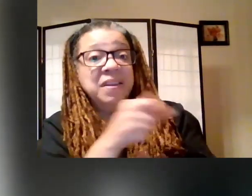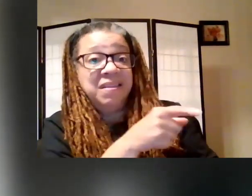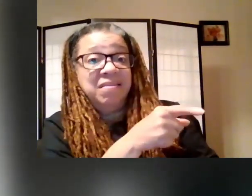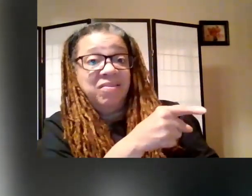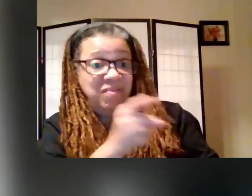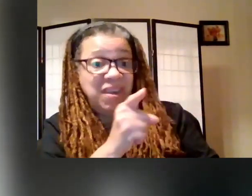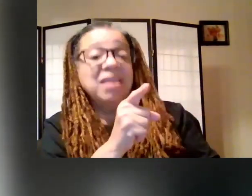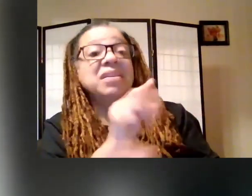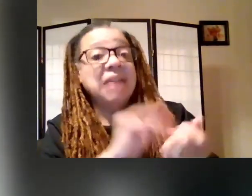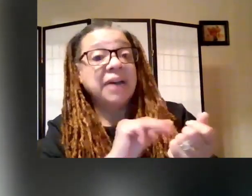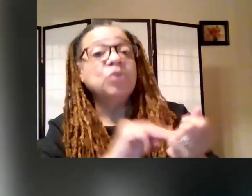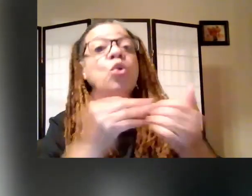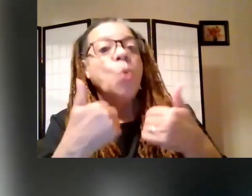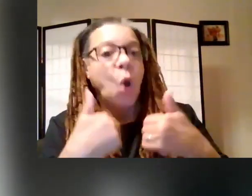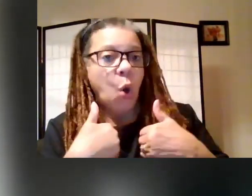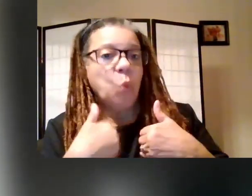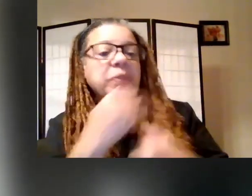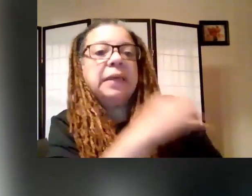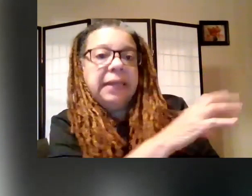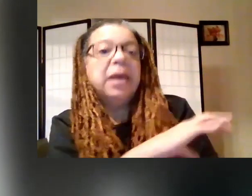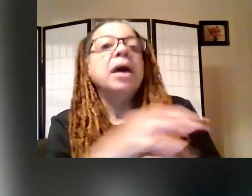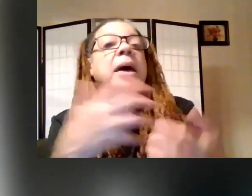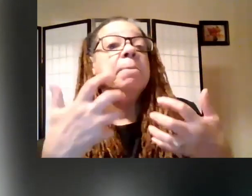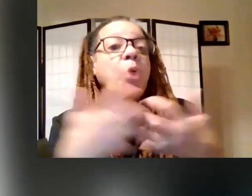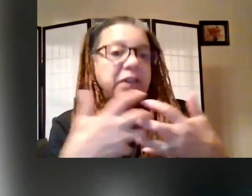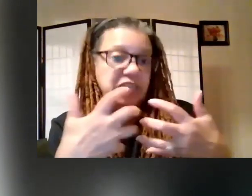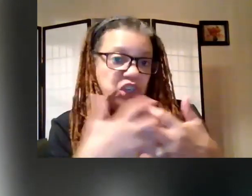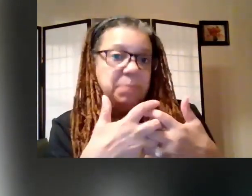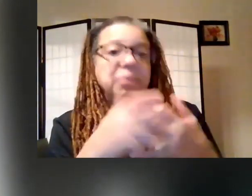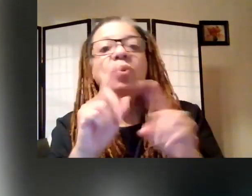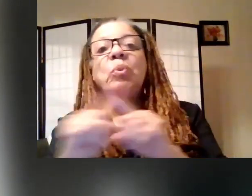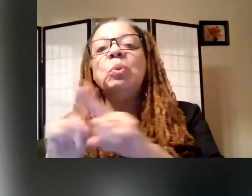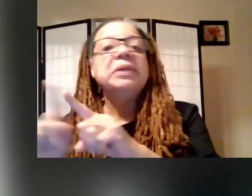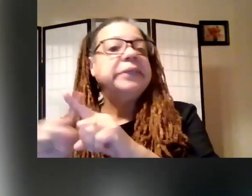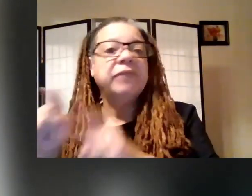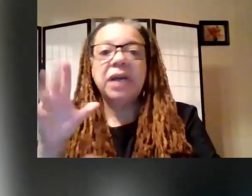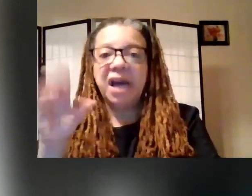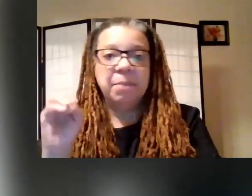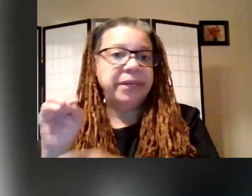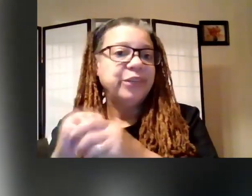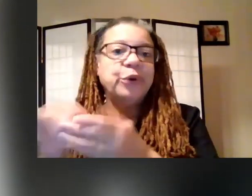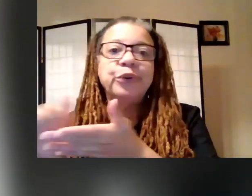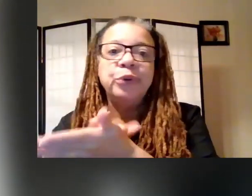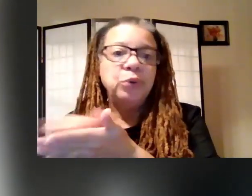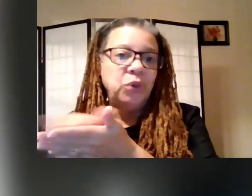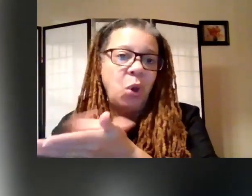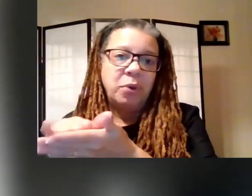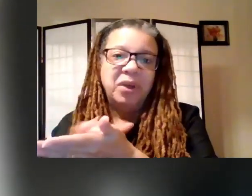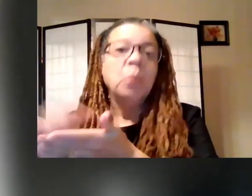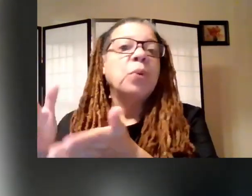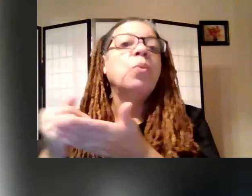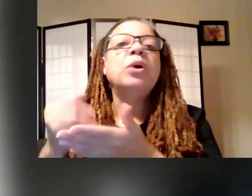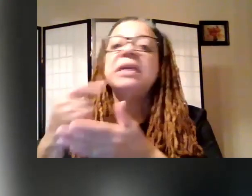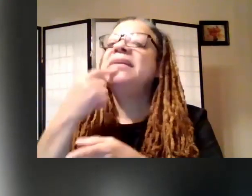the physicians who own the clinics are in partnership with publicly traded companies that are traded on the New York Stock Exchange. And we want them to disclose